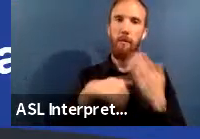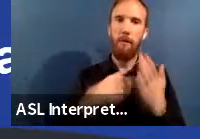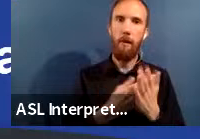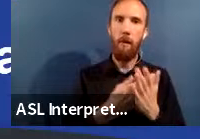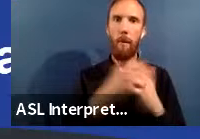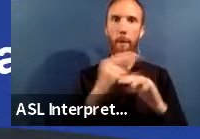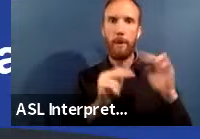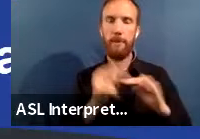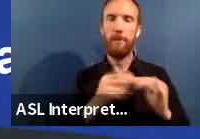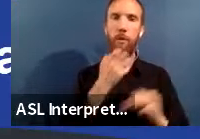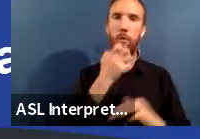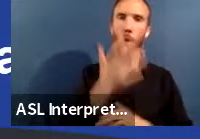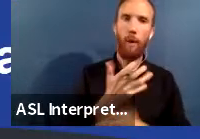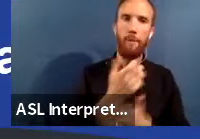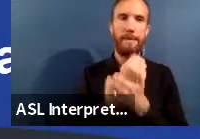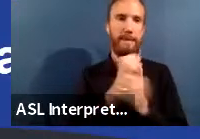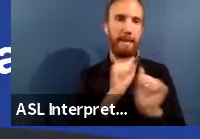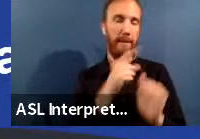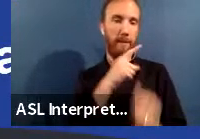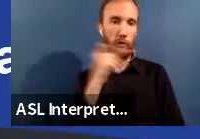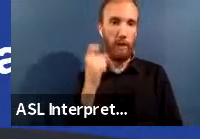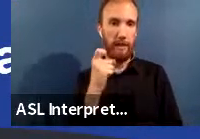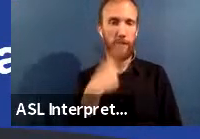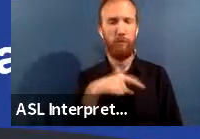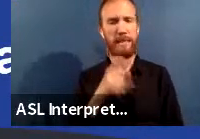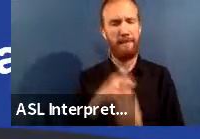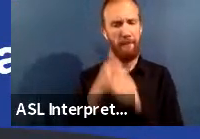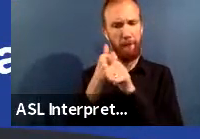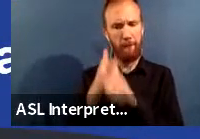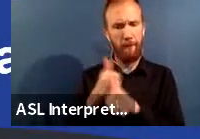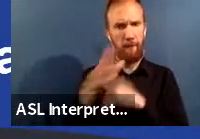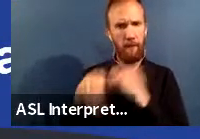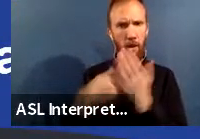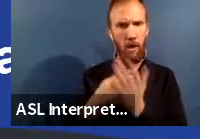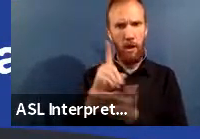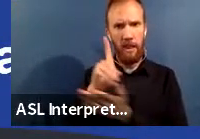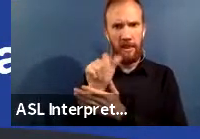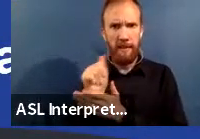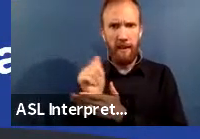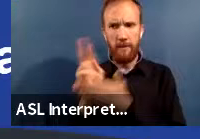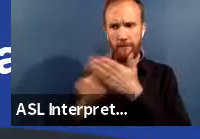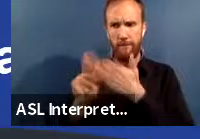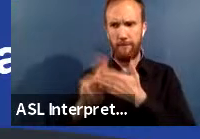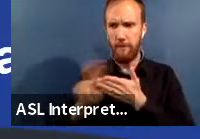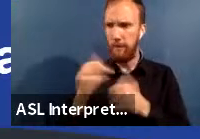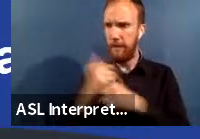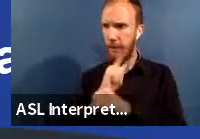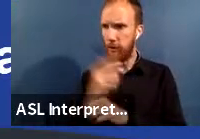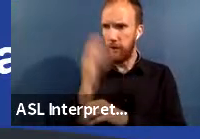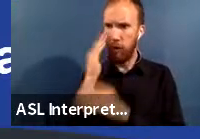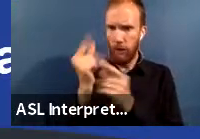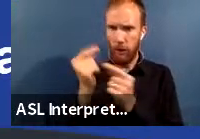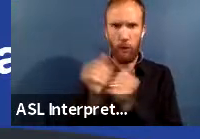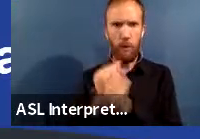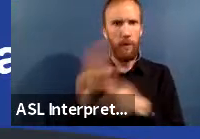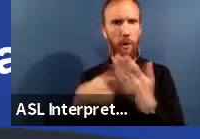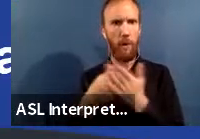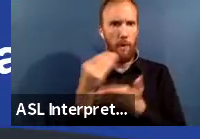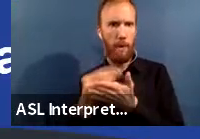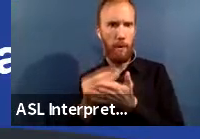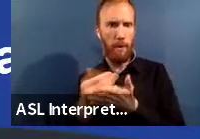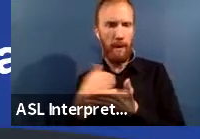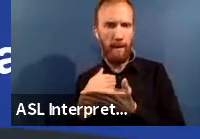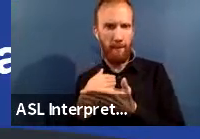We must maintain a data-driven approach that allows for equitable allocation of capital funds while also aligning with the district's educational goals